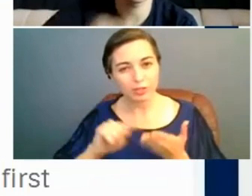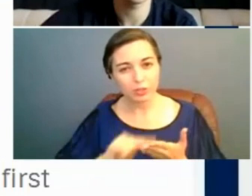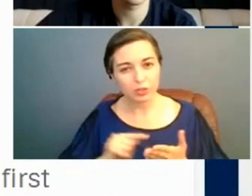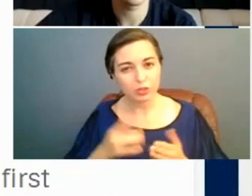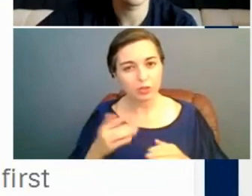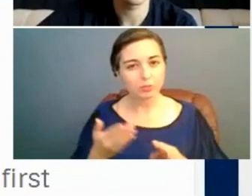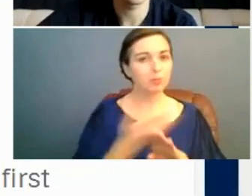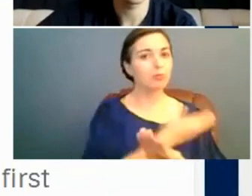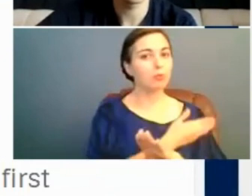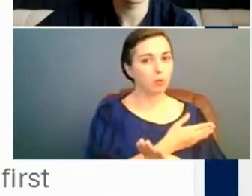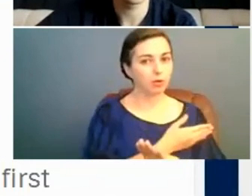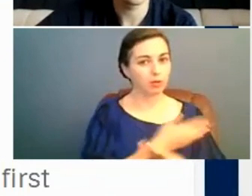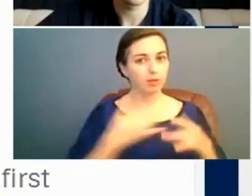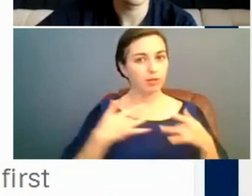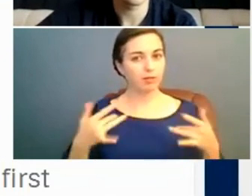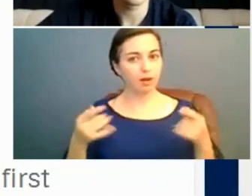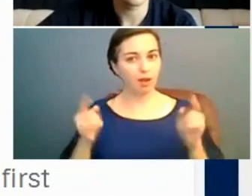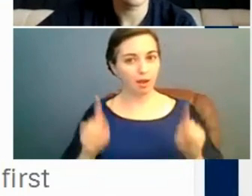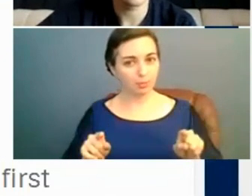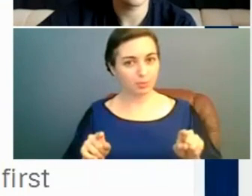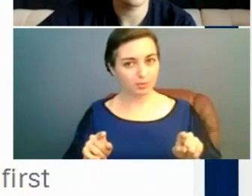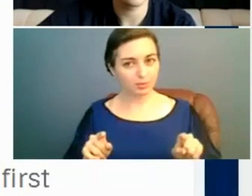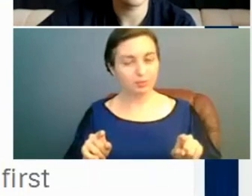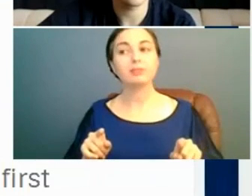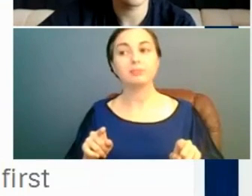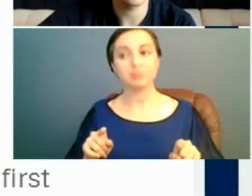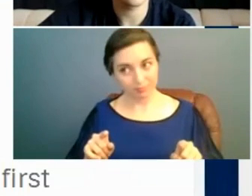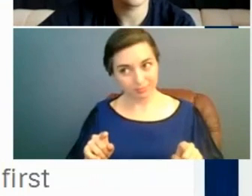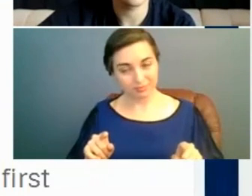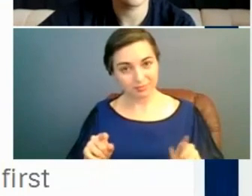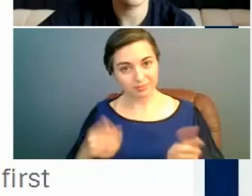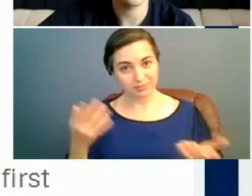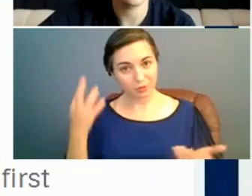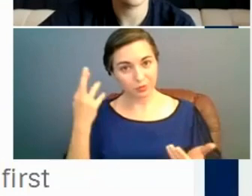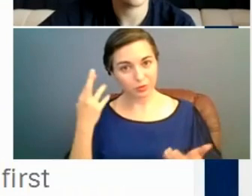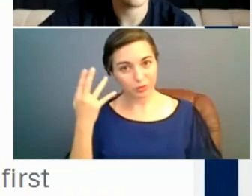game. That's right. So